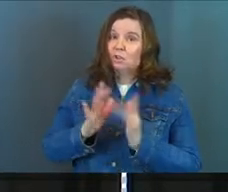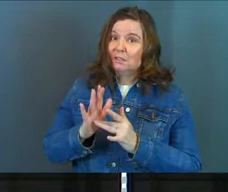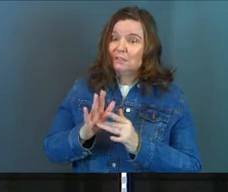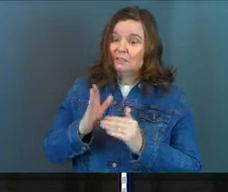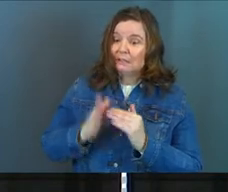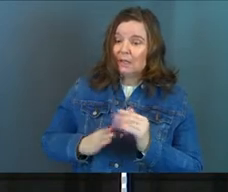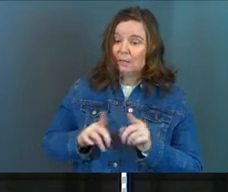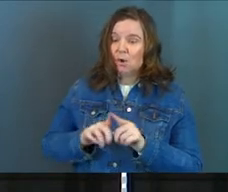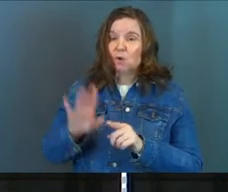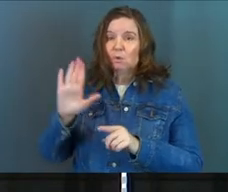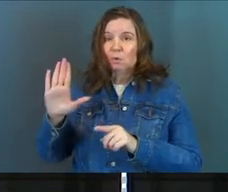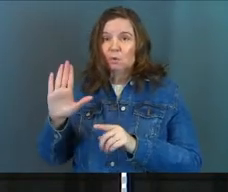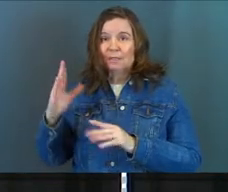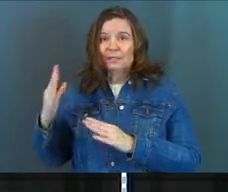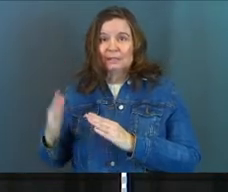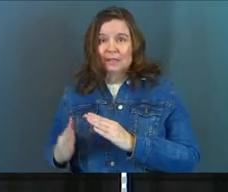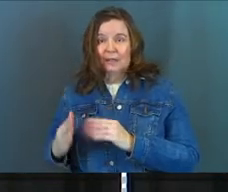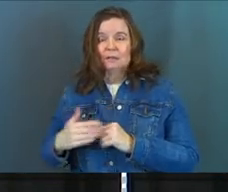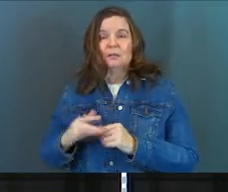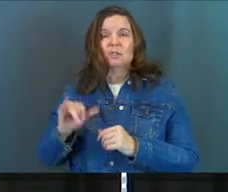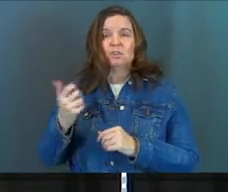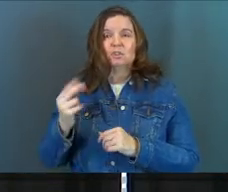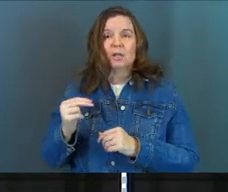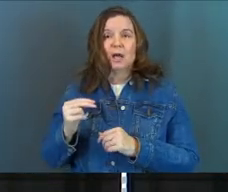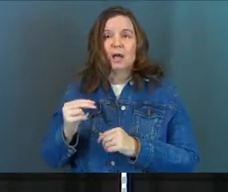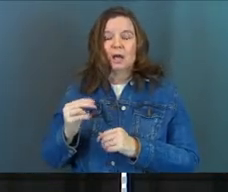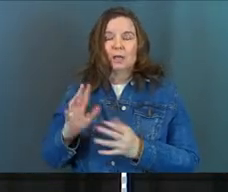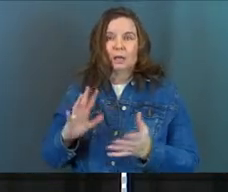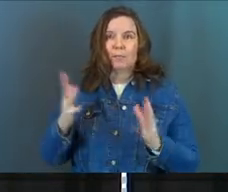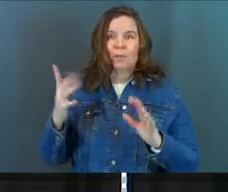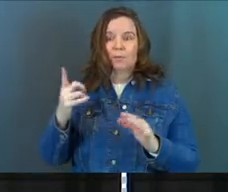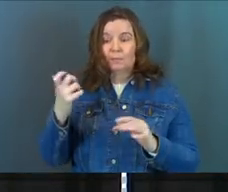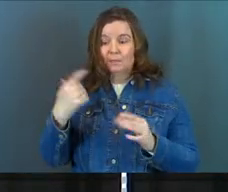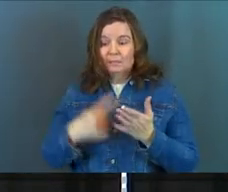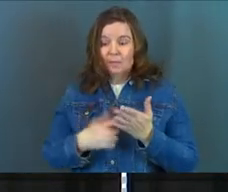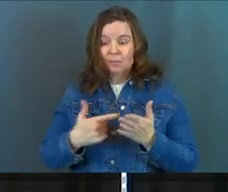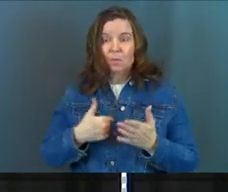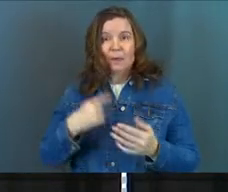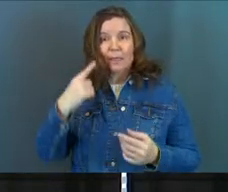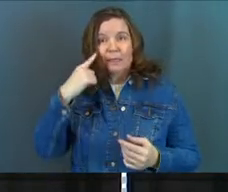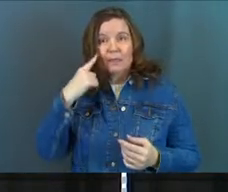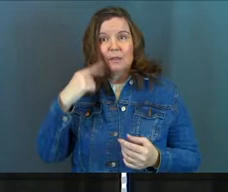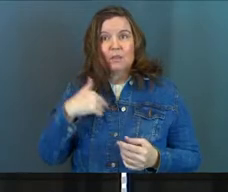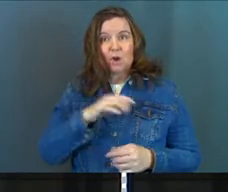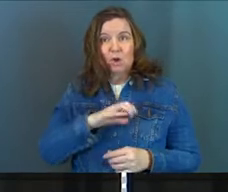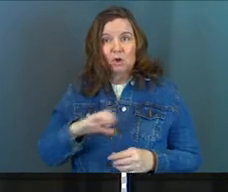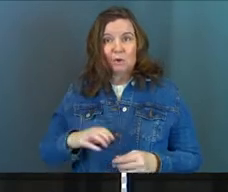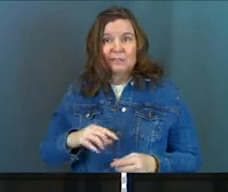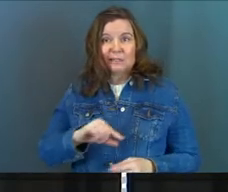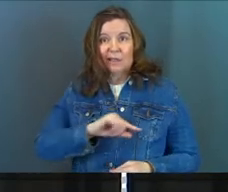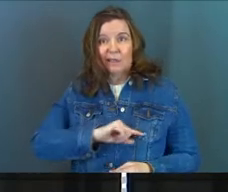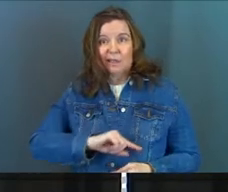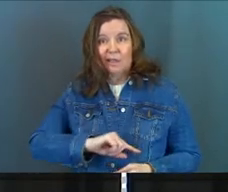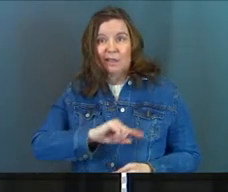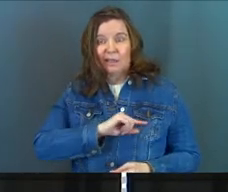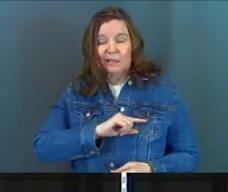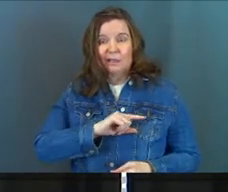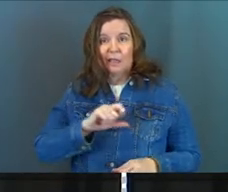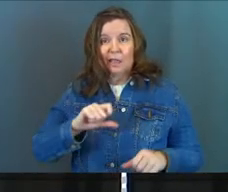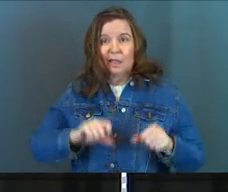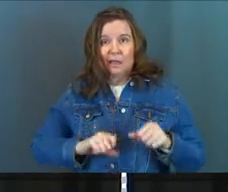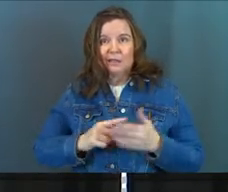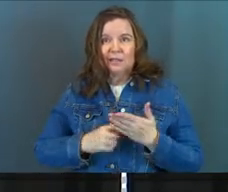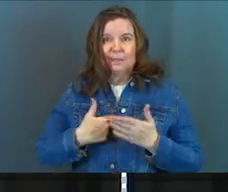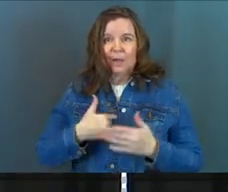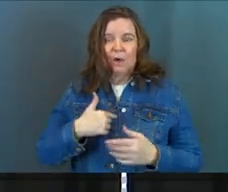Jesus' side, but also his side. And John kind of messes with you, because sometimes we can think that our Christian guilt and doubt is